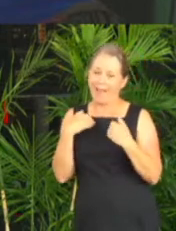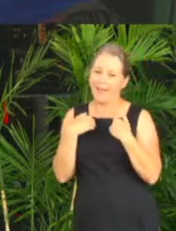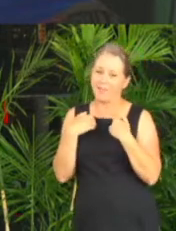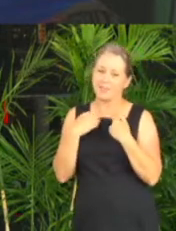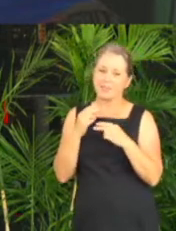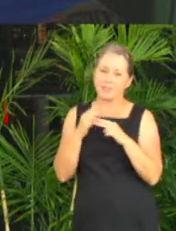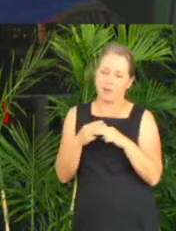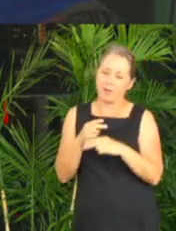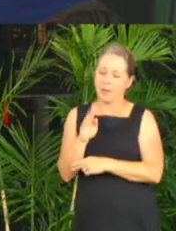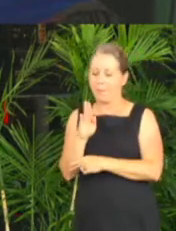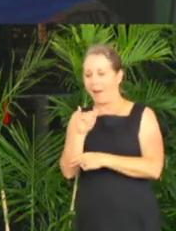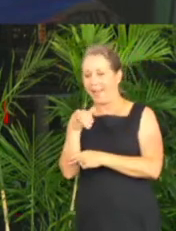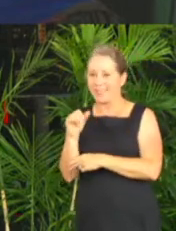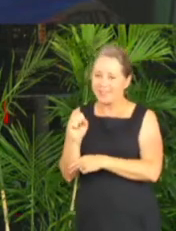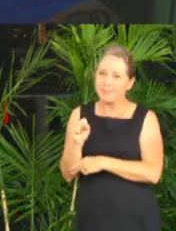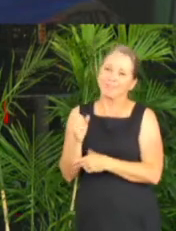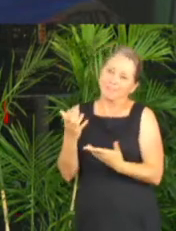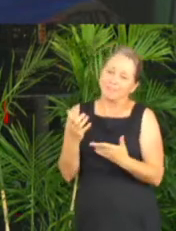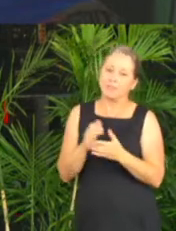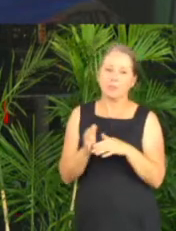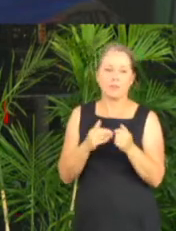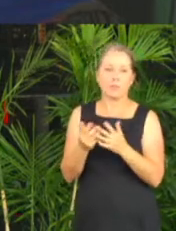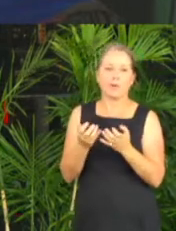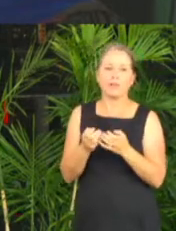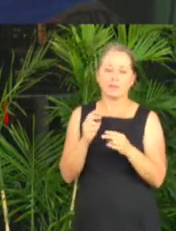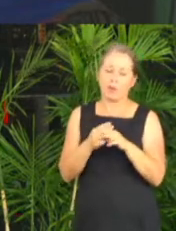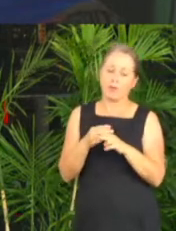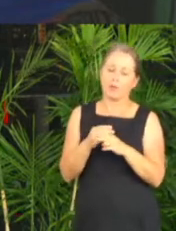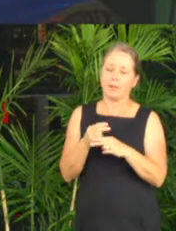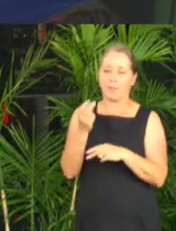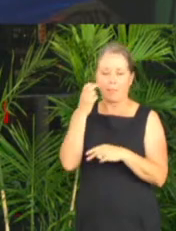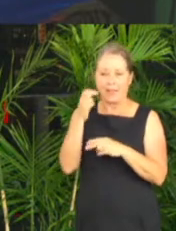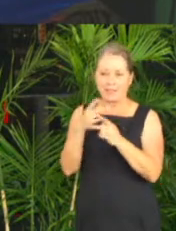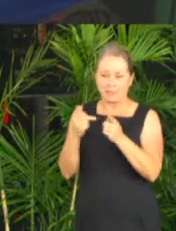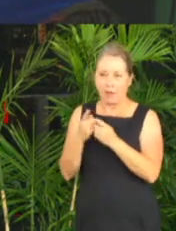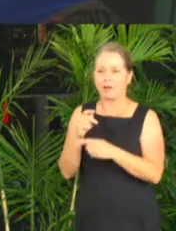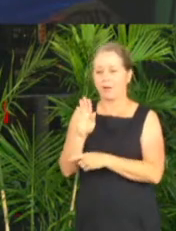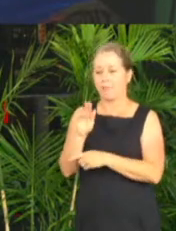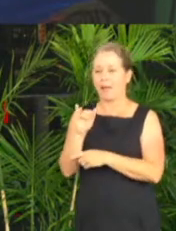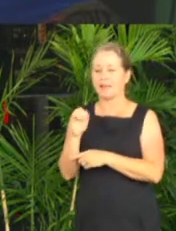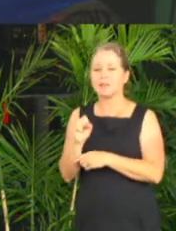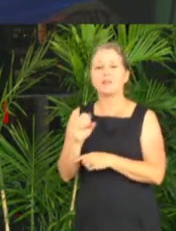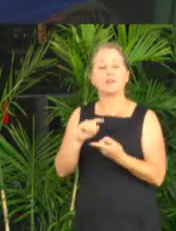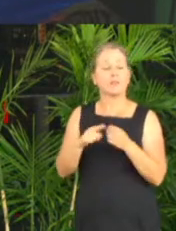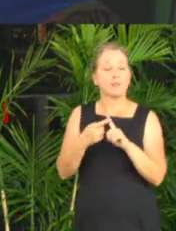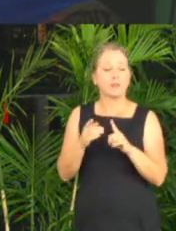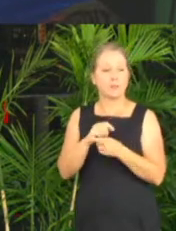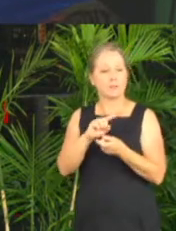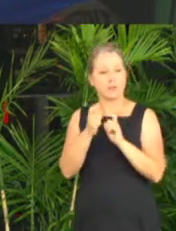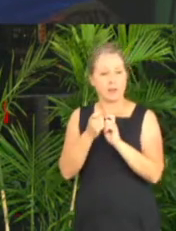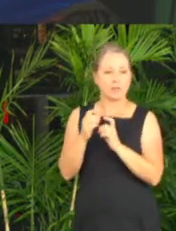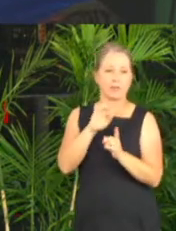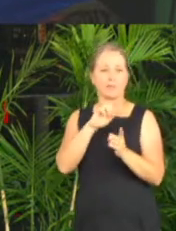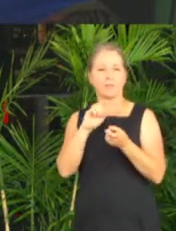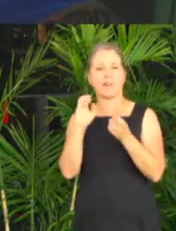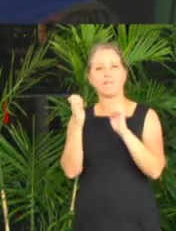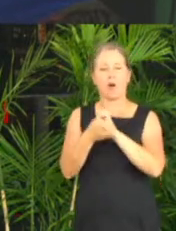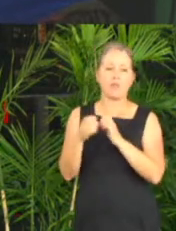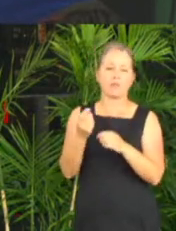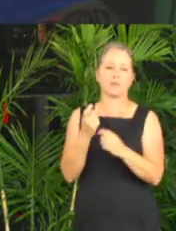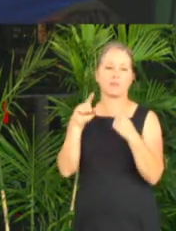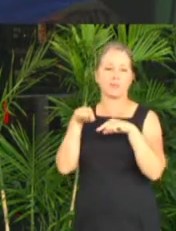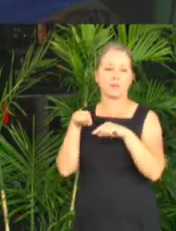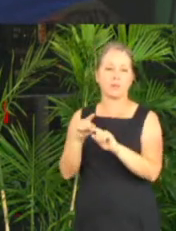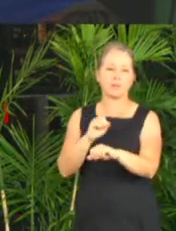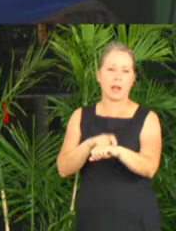Call them biases or whatever you want, but they are blind spots. Your friends will change and evolve over time.